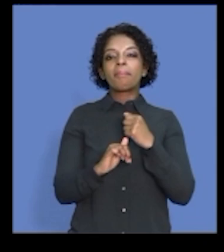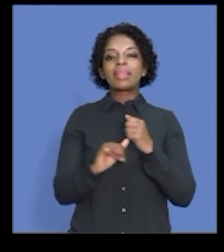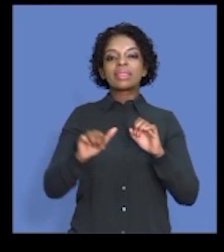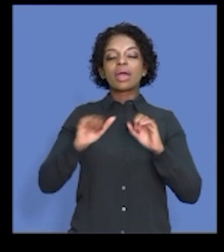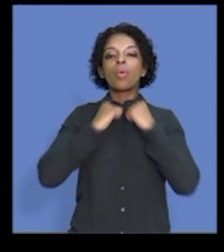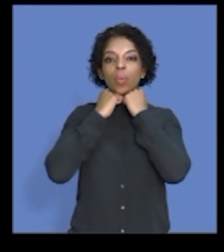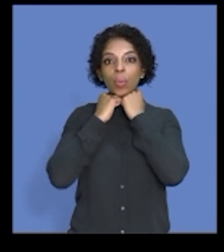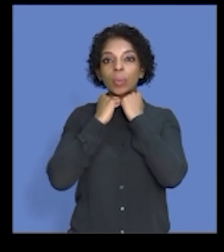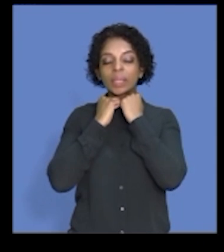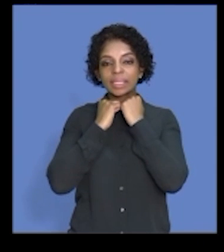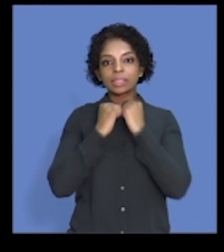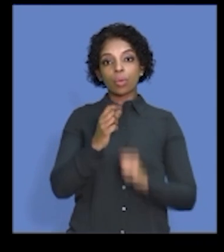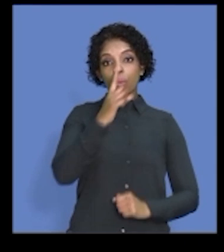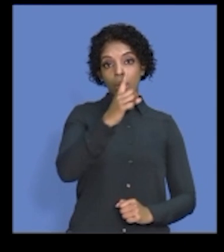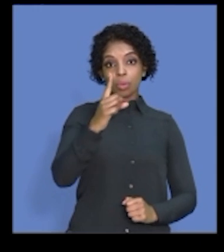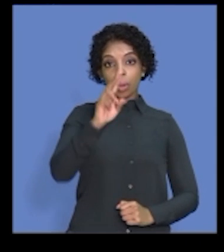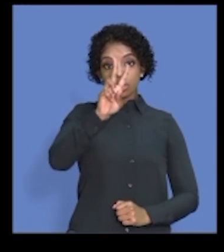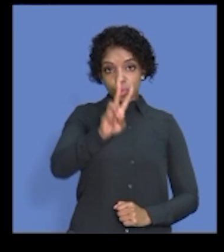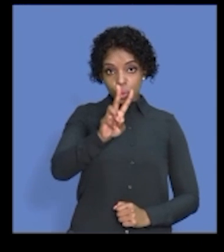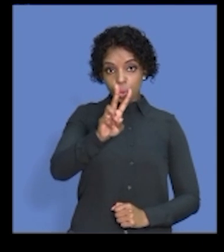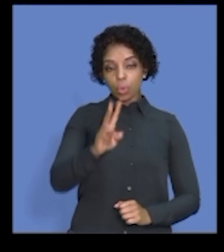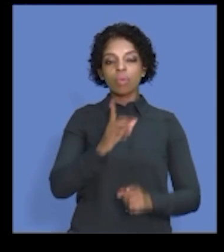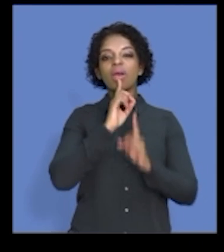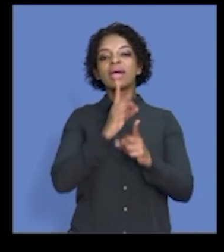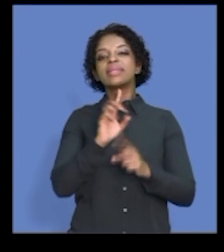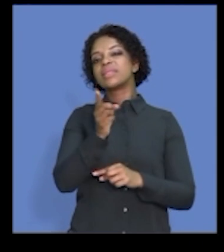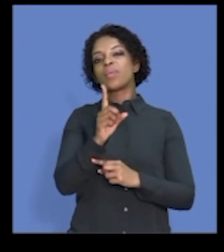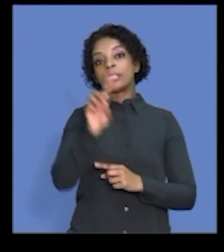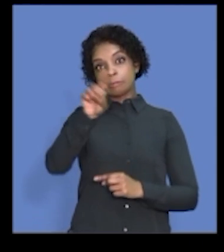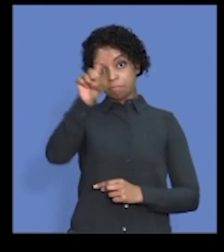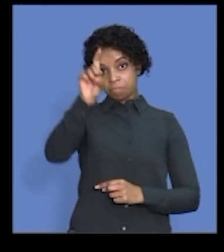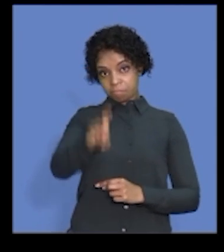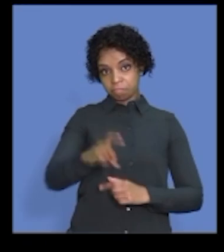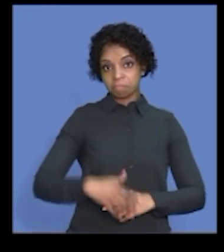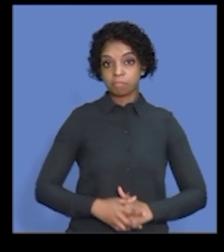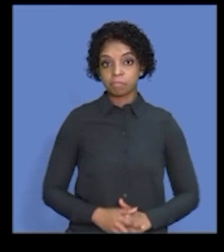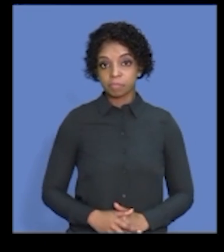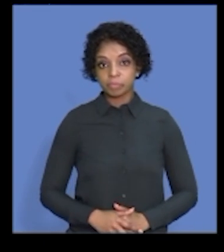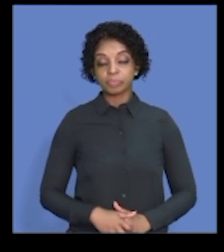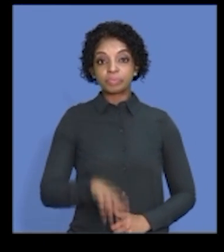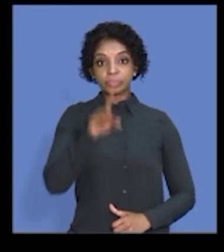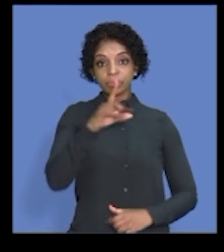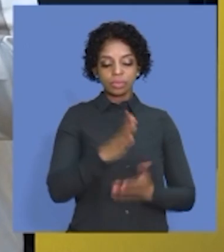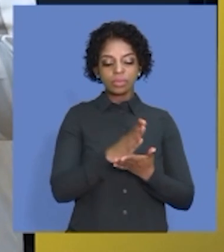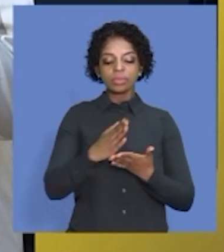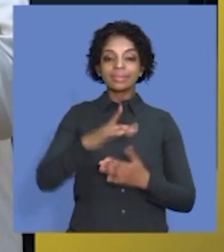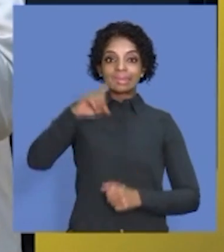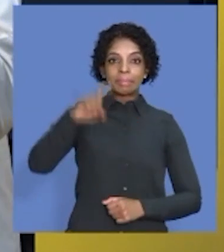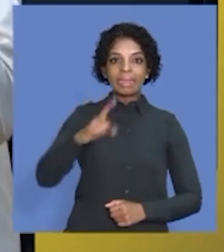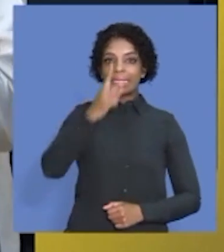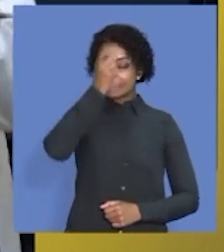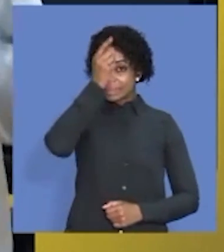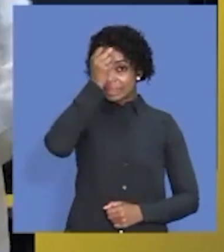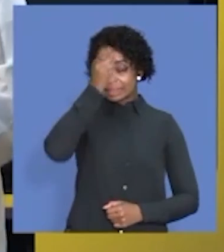Therefore, 112 is equal to my unknown. And this is the part where you have